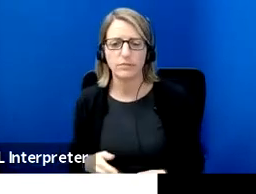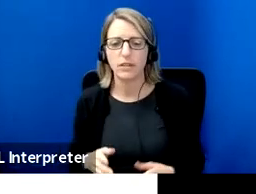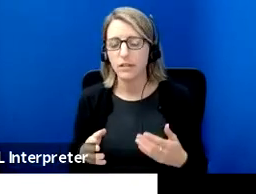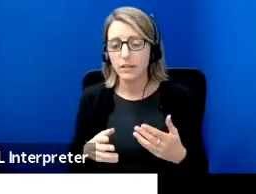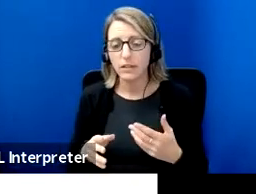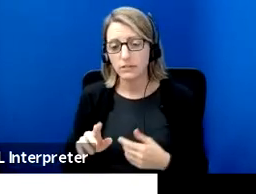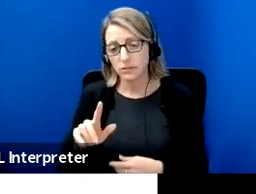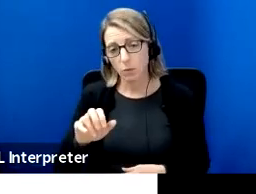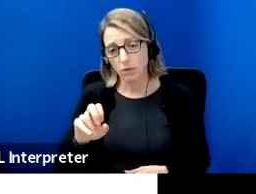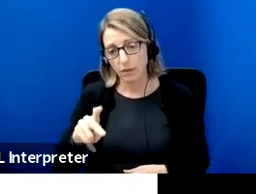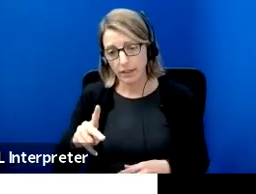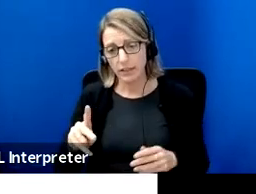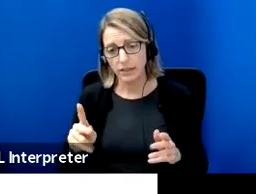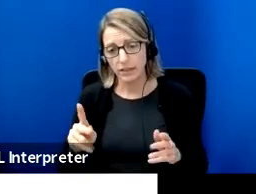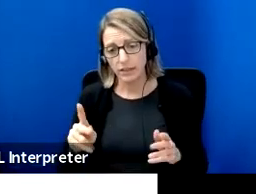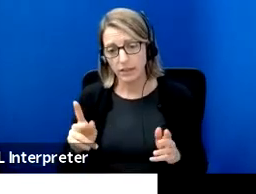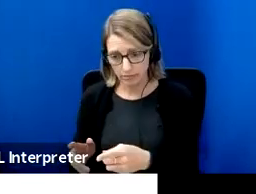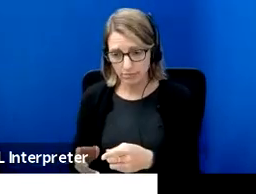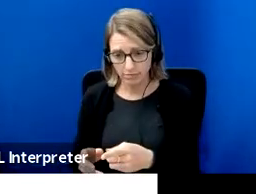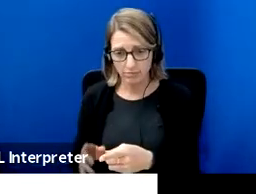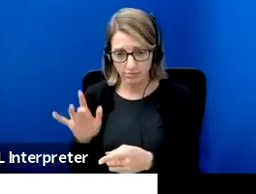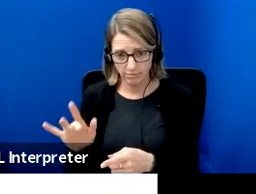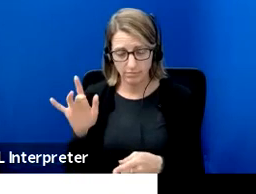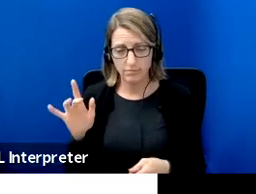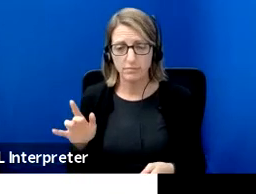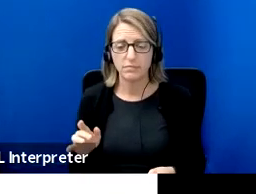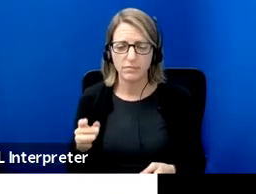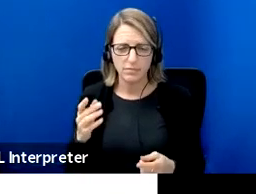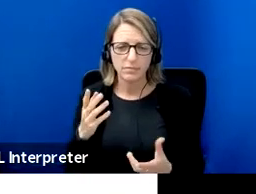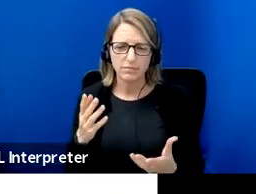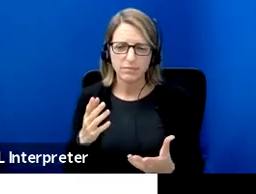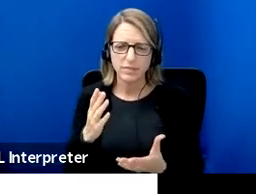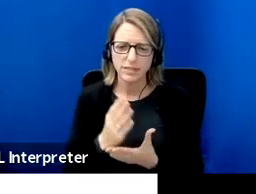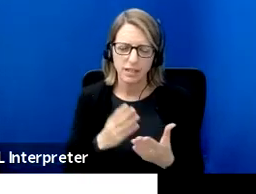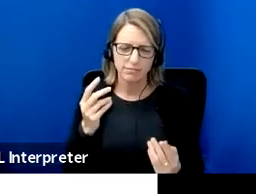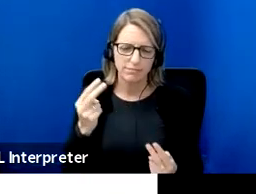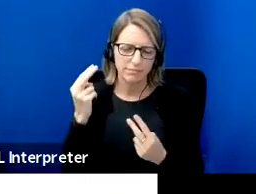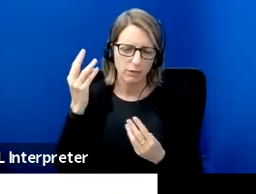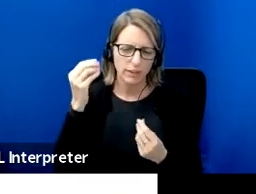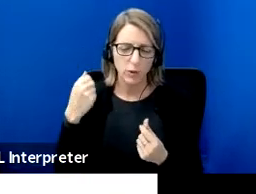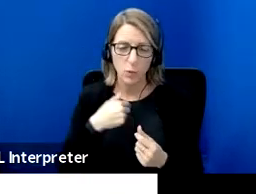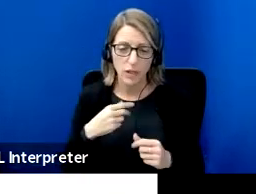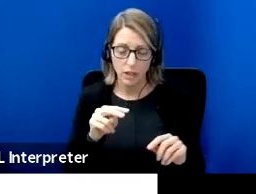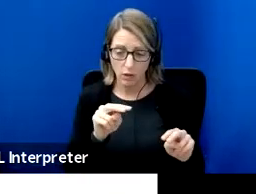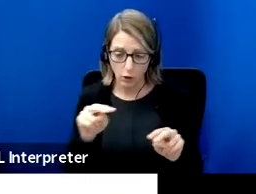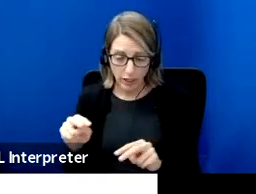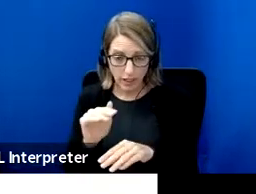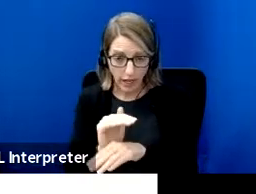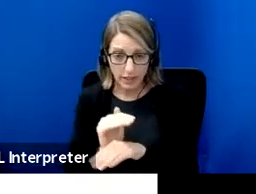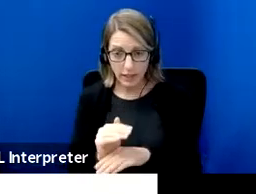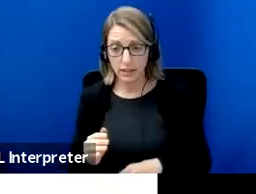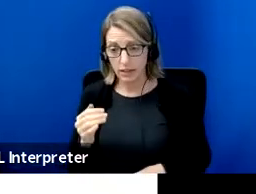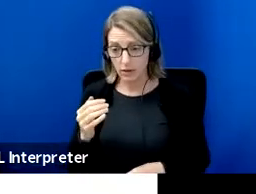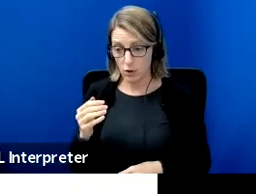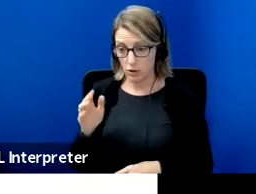chat. Do the reflection so we get some data, because we do look at those nightly and we modify our trainings based